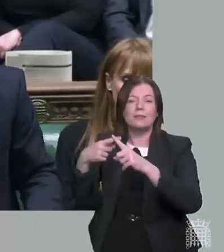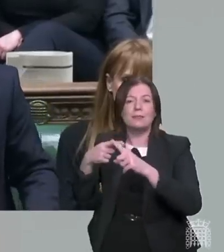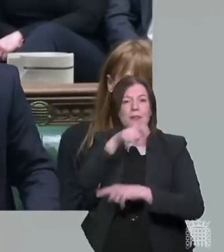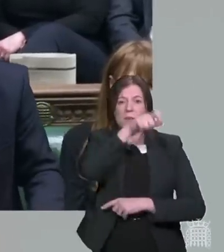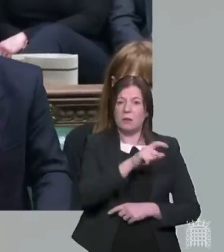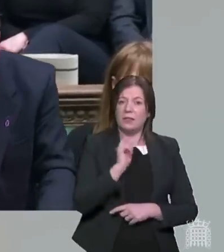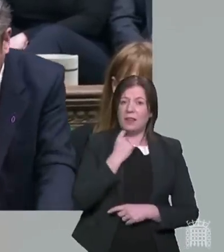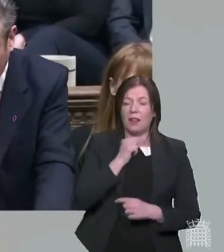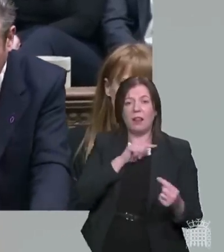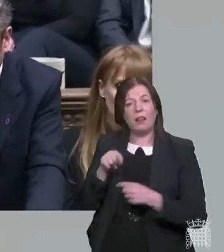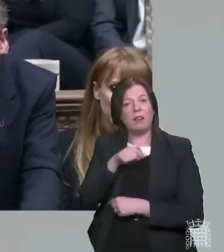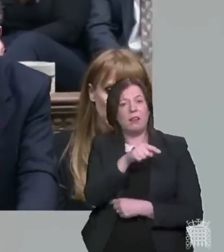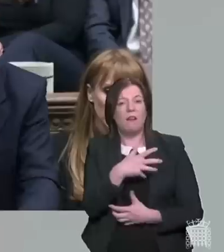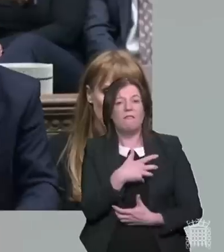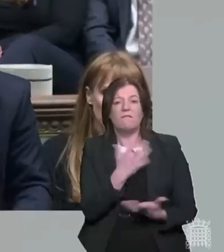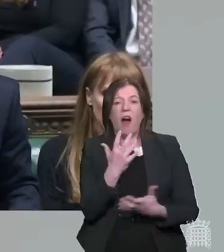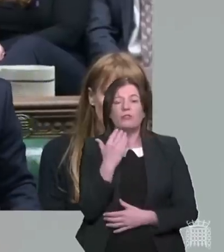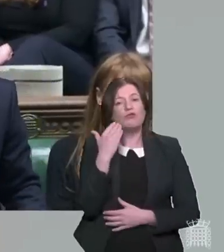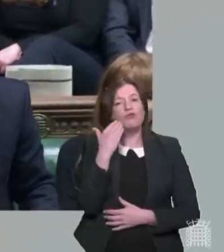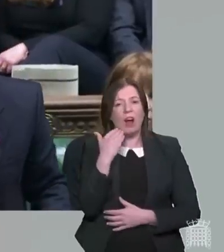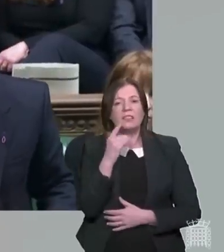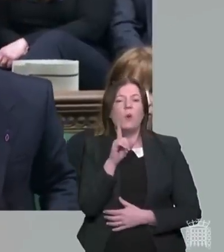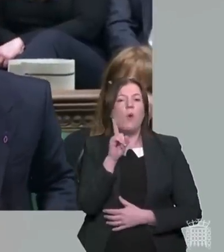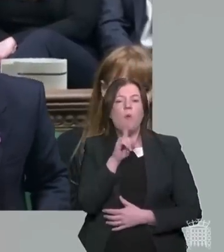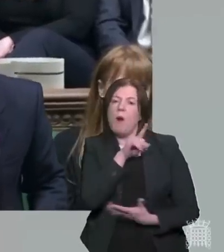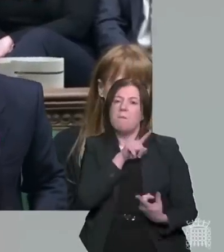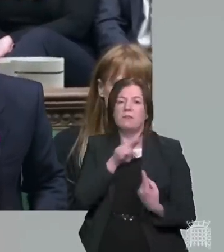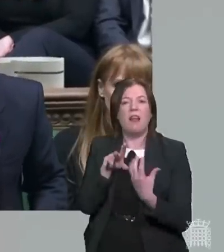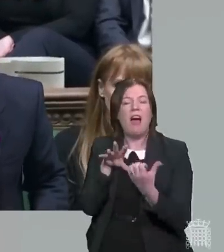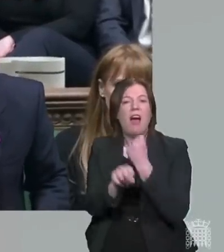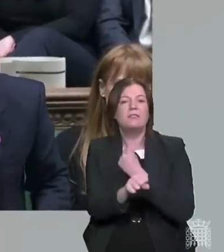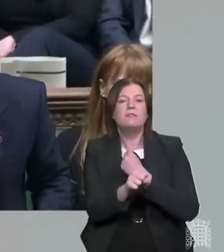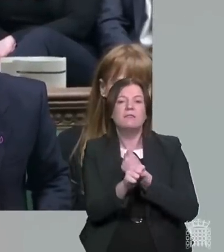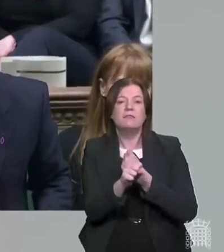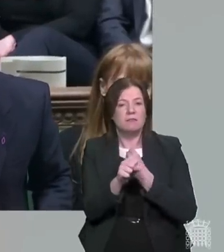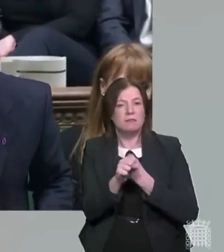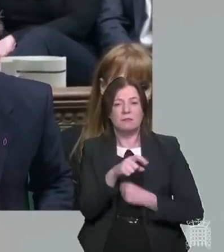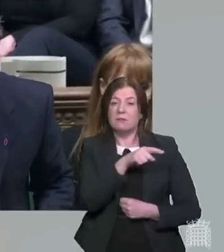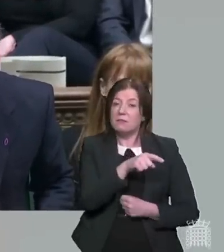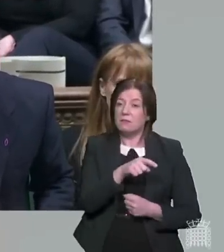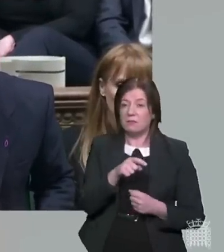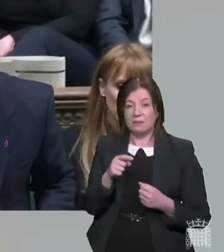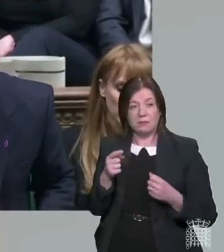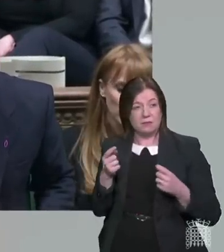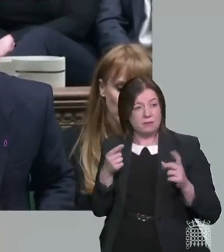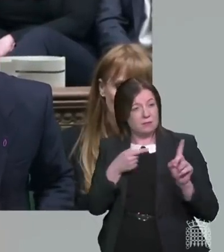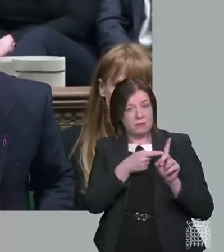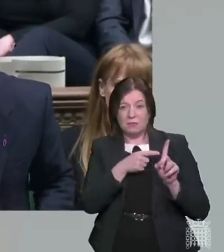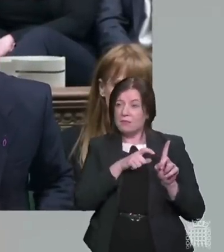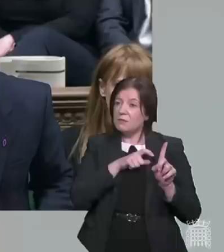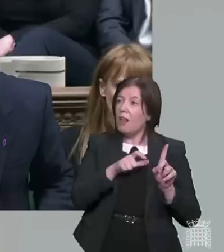killer is a violent, racist, woman-hating thug, not fit to walk the same streets.